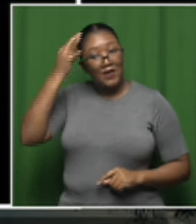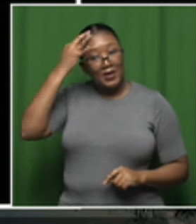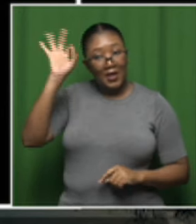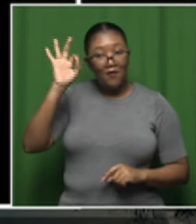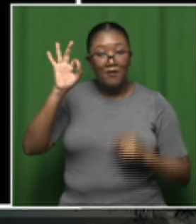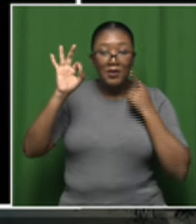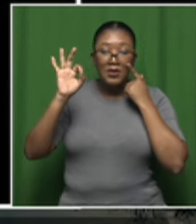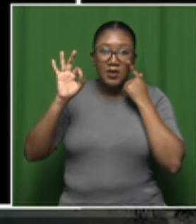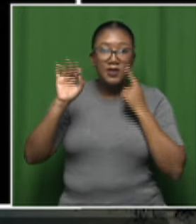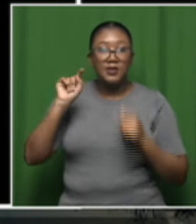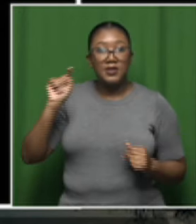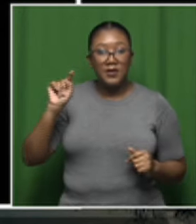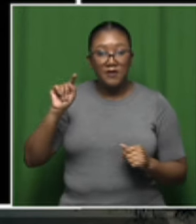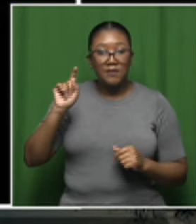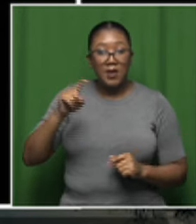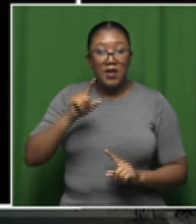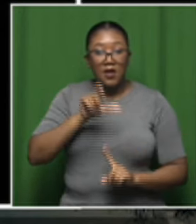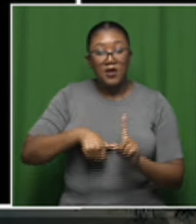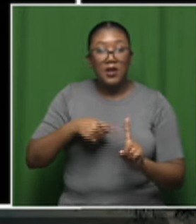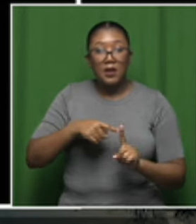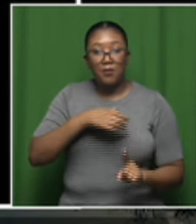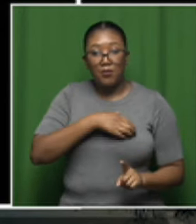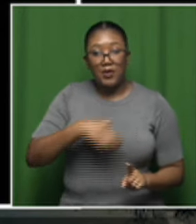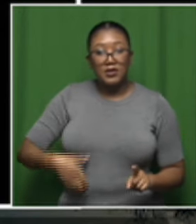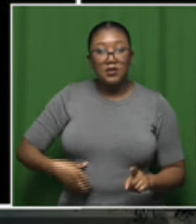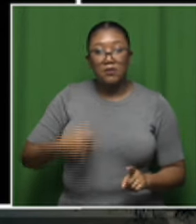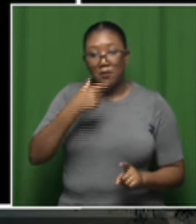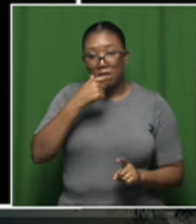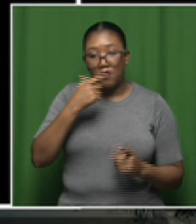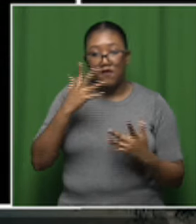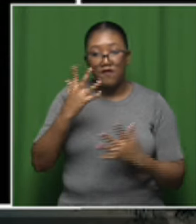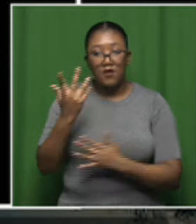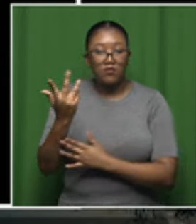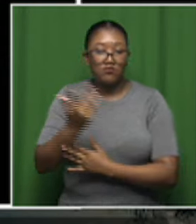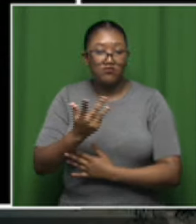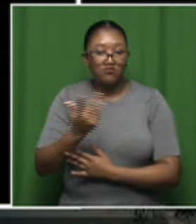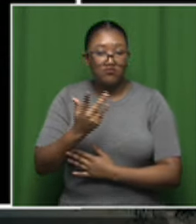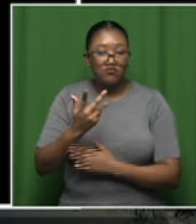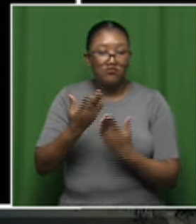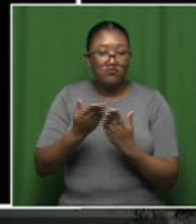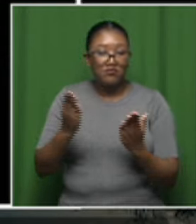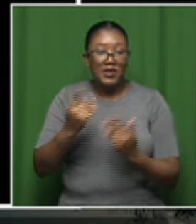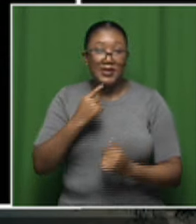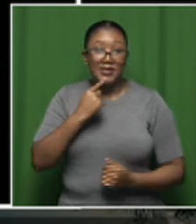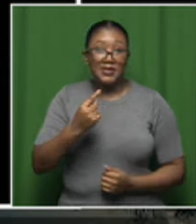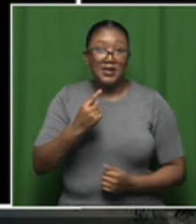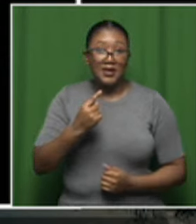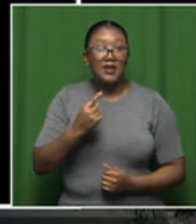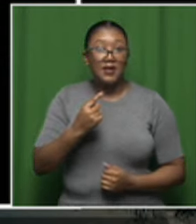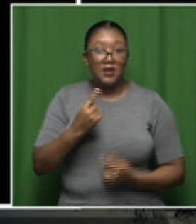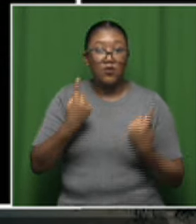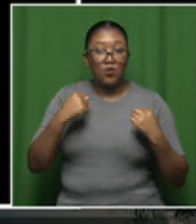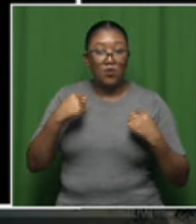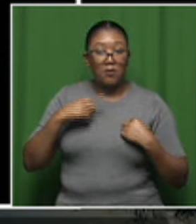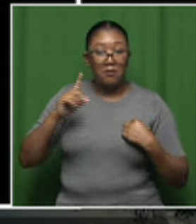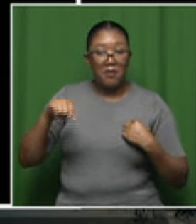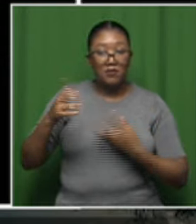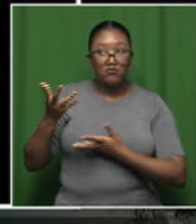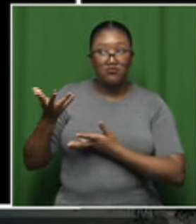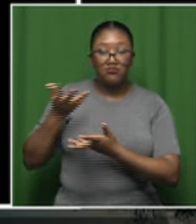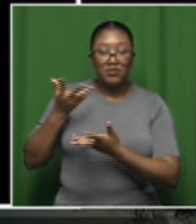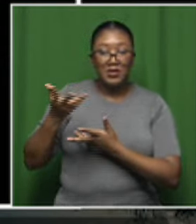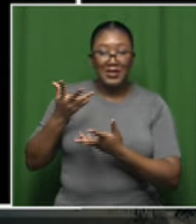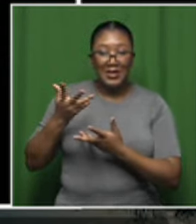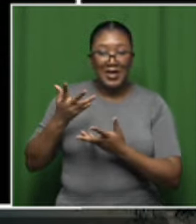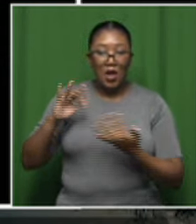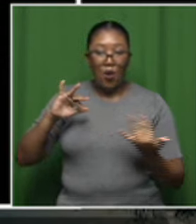remember what the president said yesterday to the media, that he doesn't want to engage in